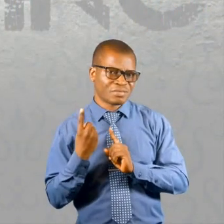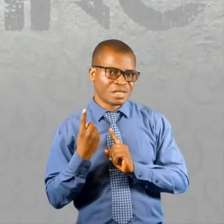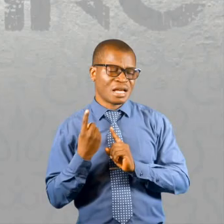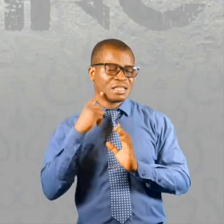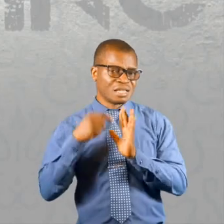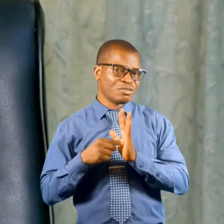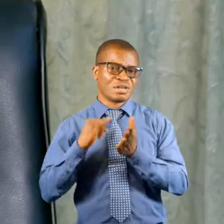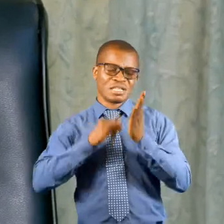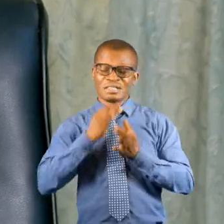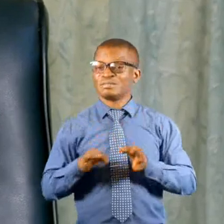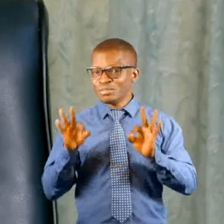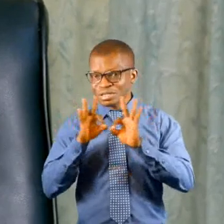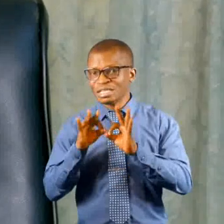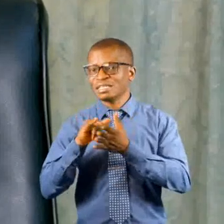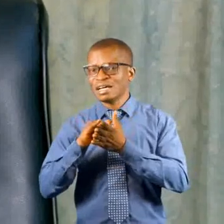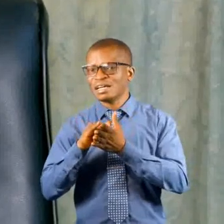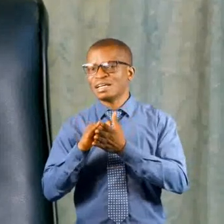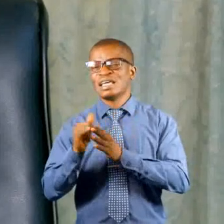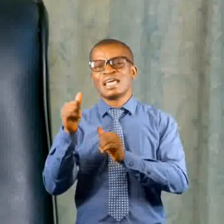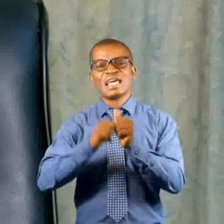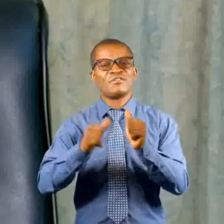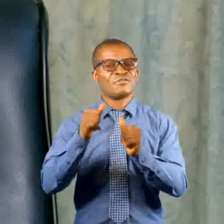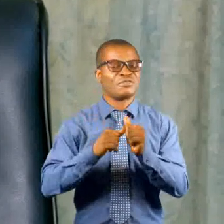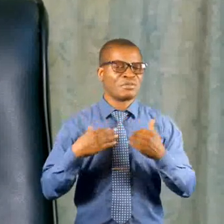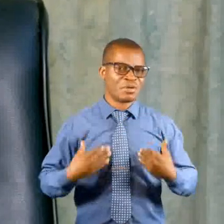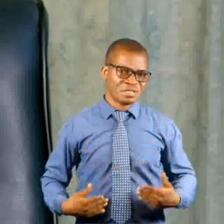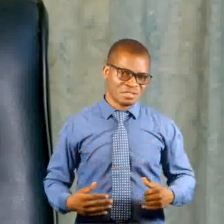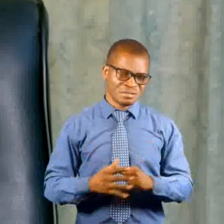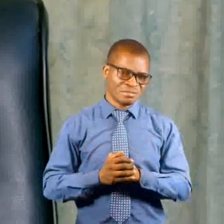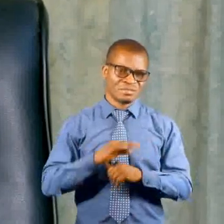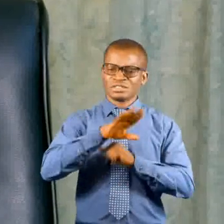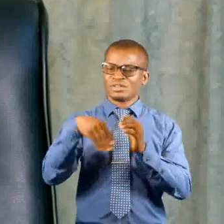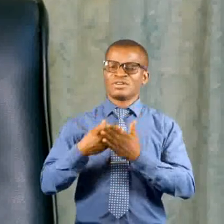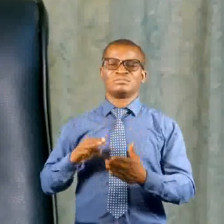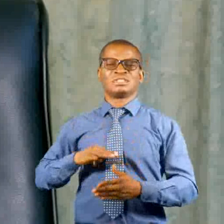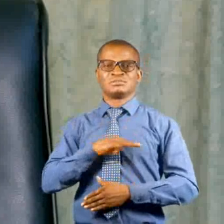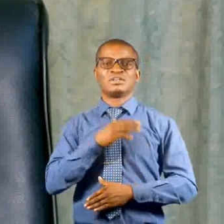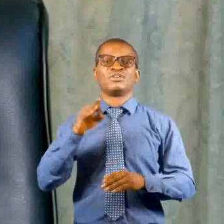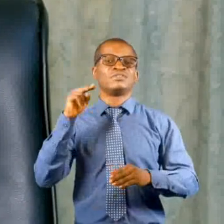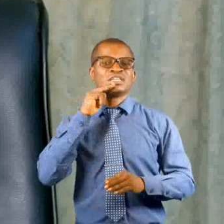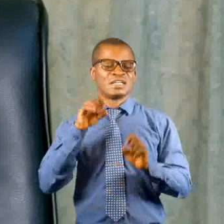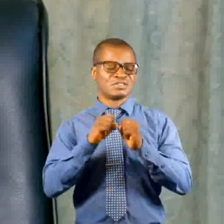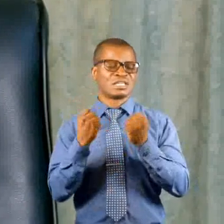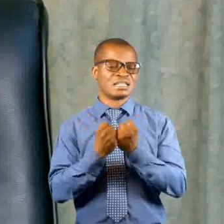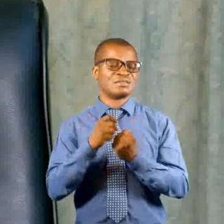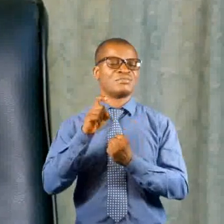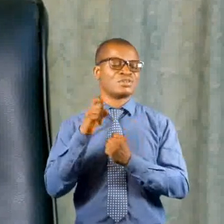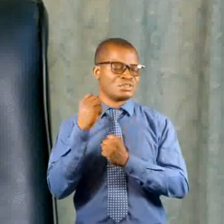is important that everybody, all the members of the Nigerian